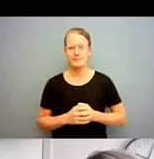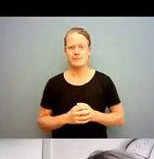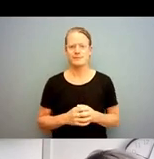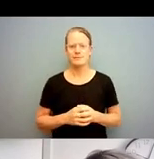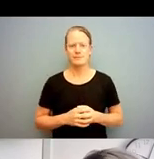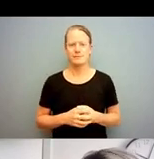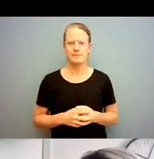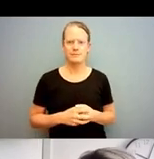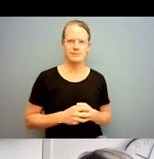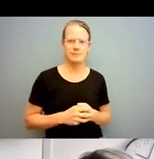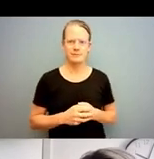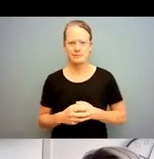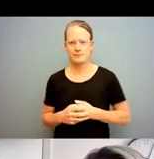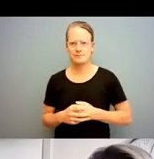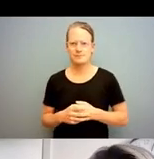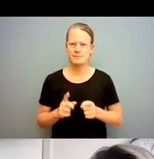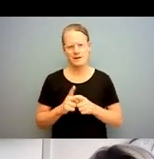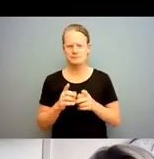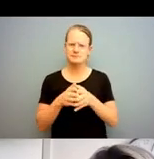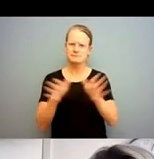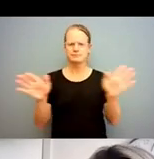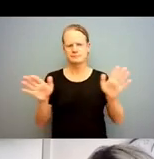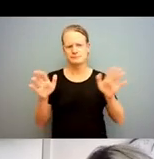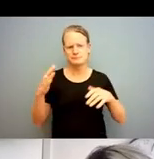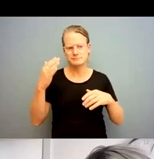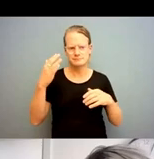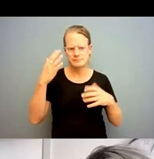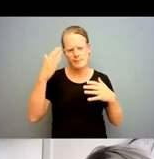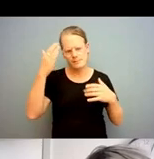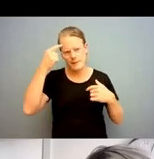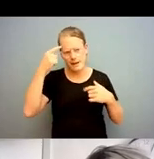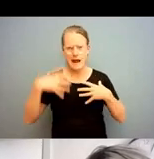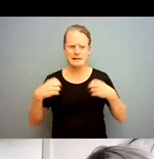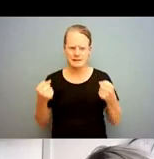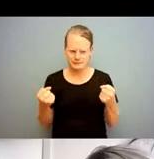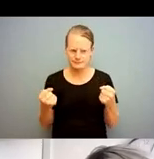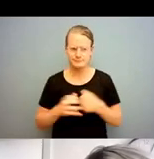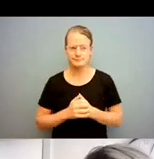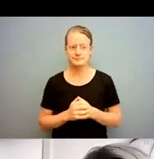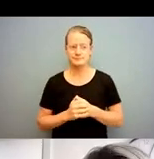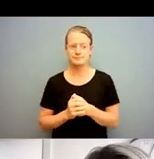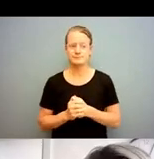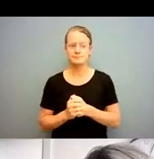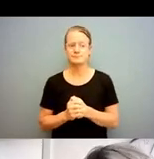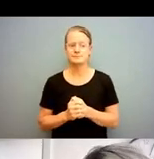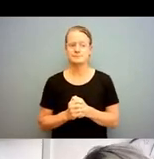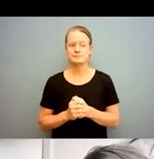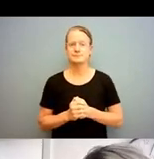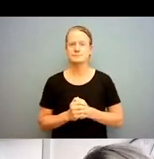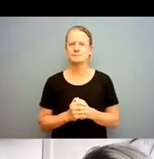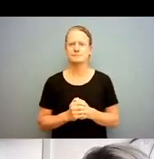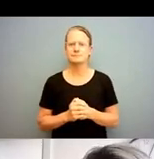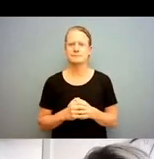mentally ill, and Kotiko, which is a hearing impaired association,